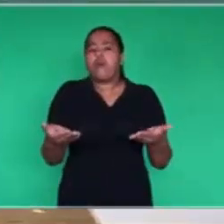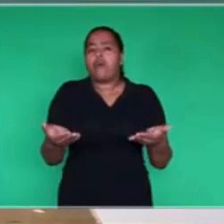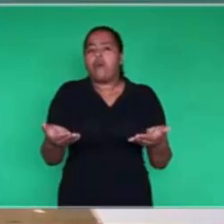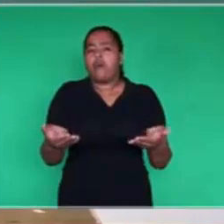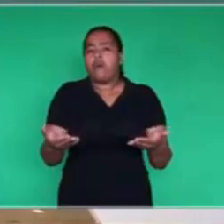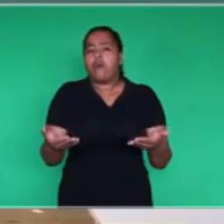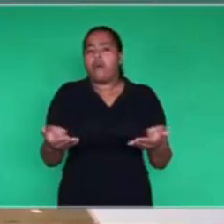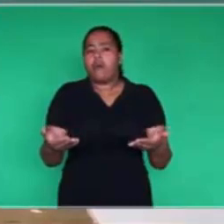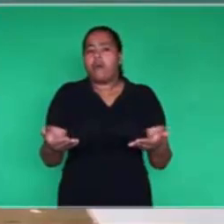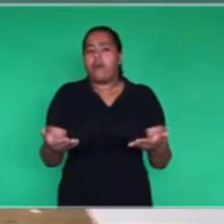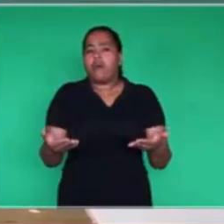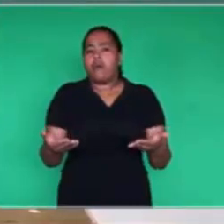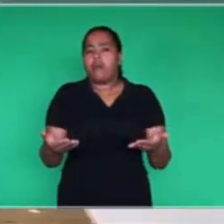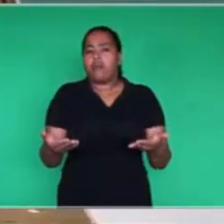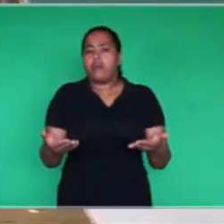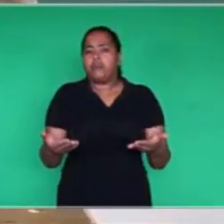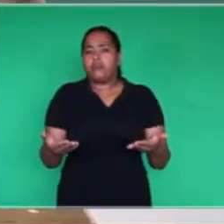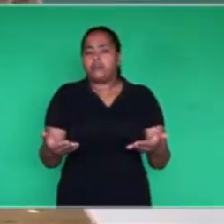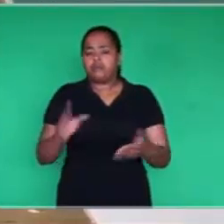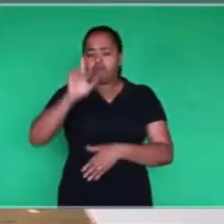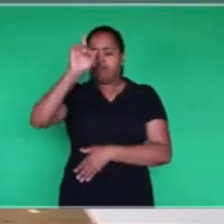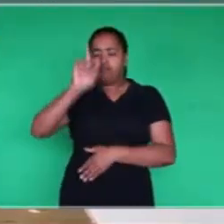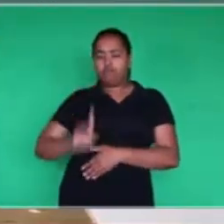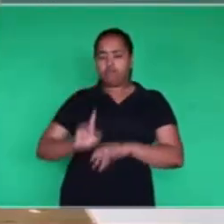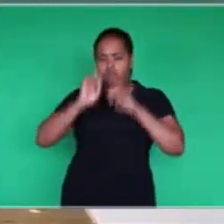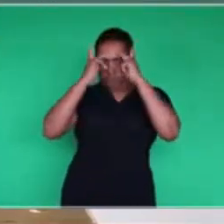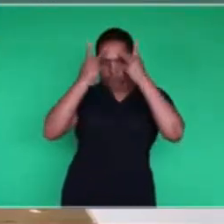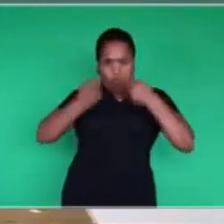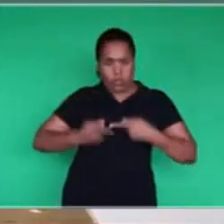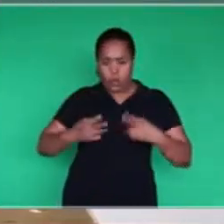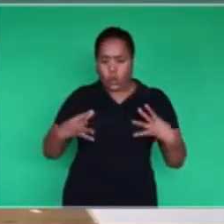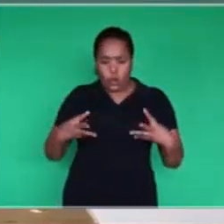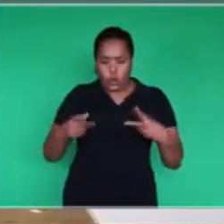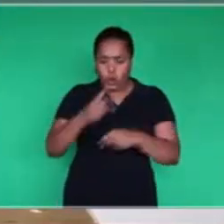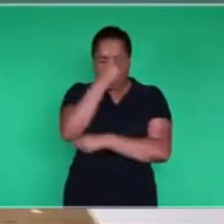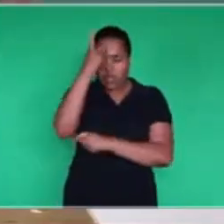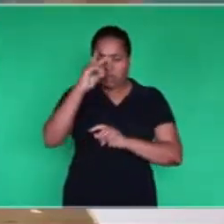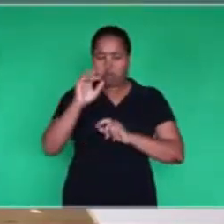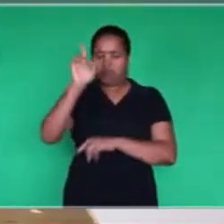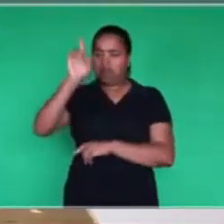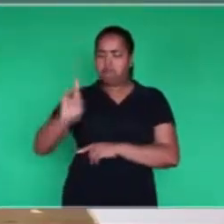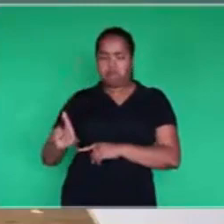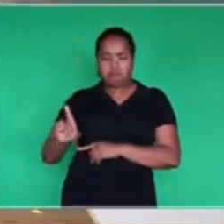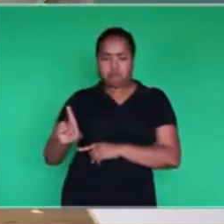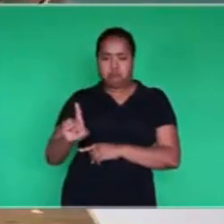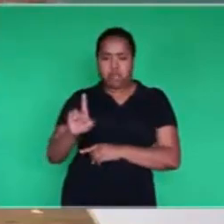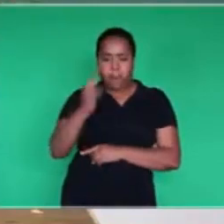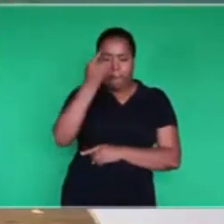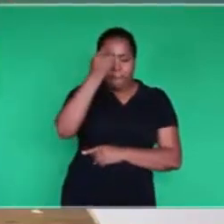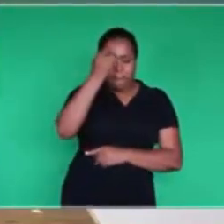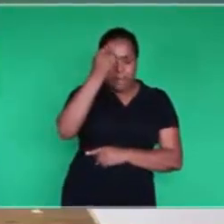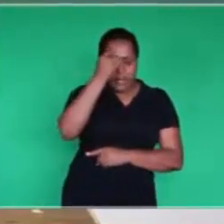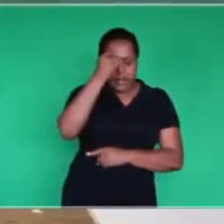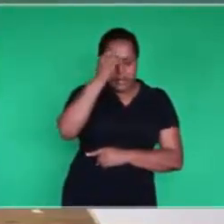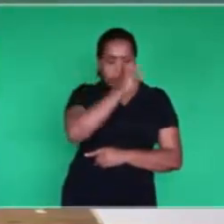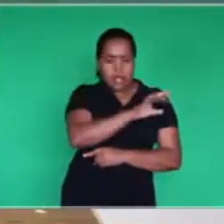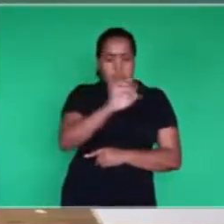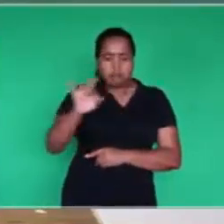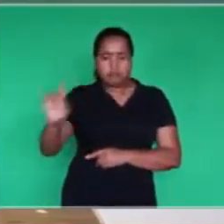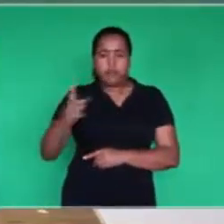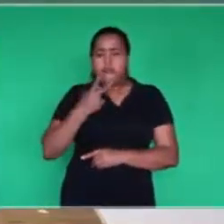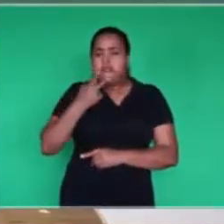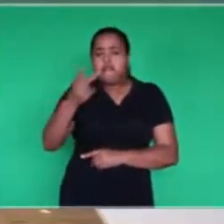This, brethren, is the world which will have upon them the judgments that we just read. We will see